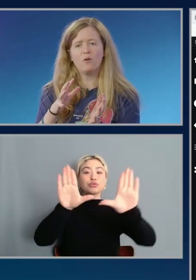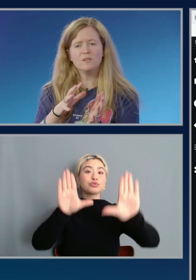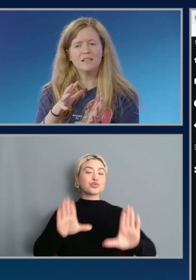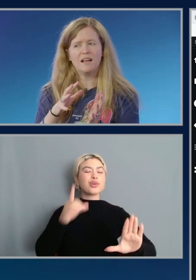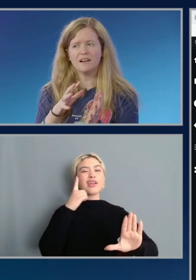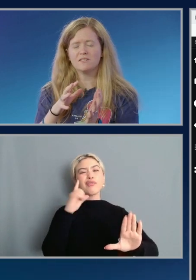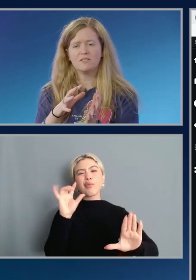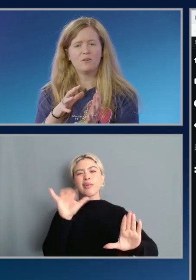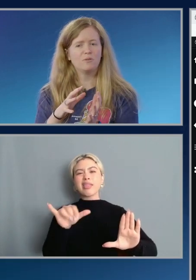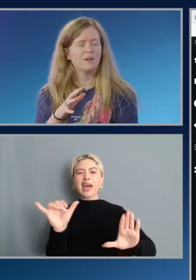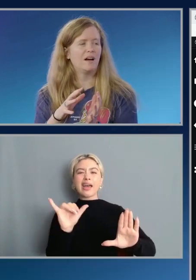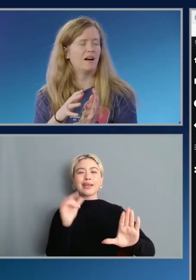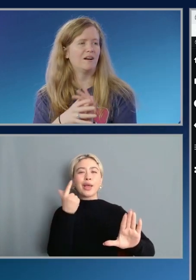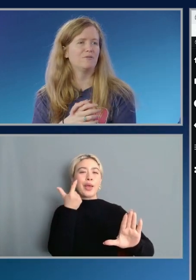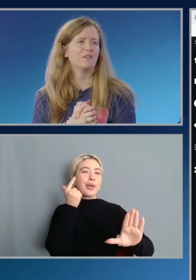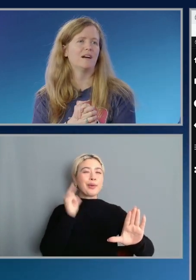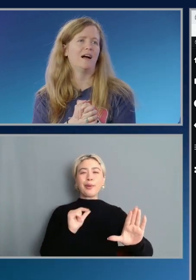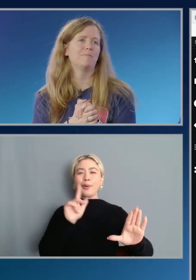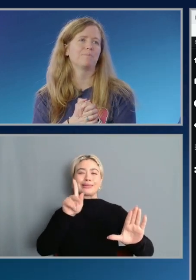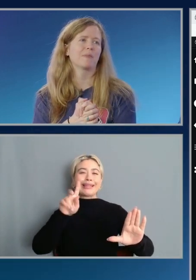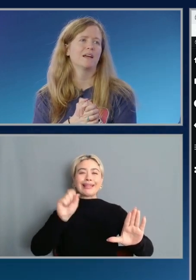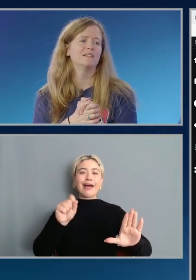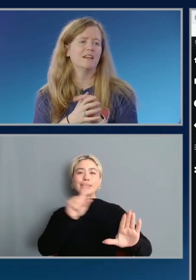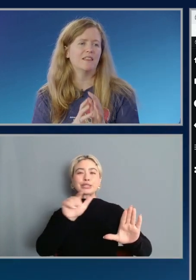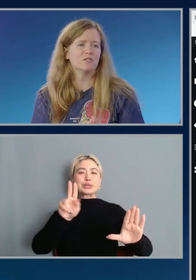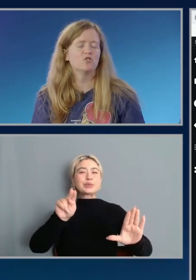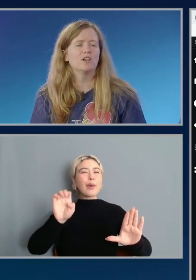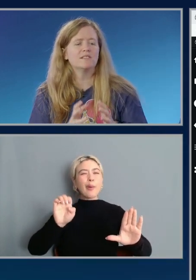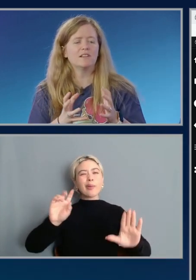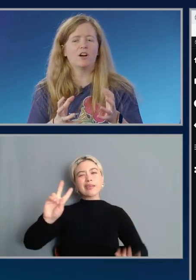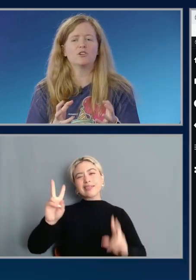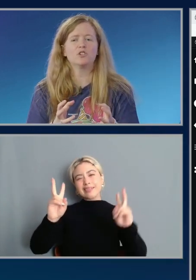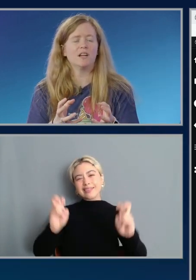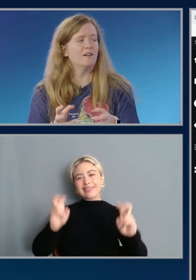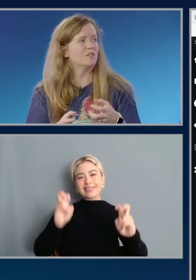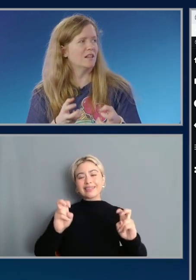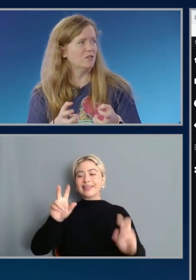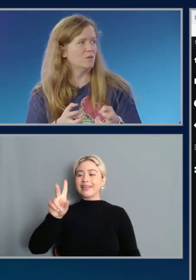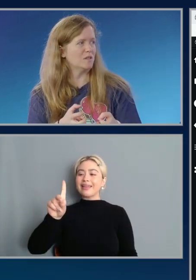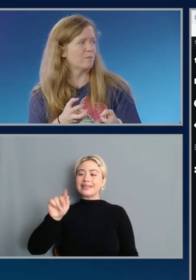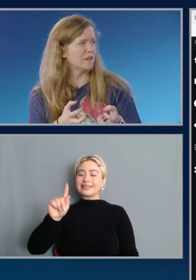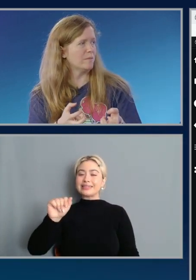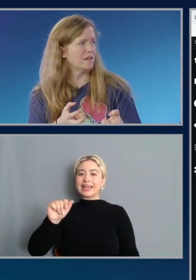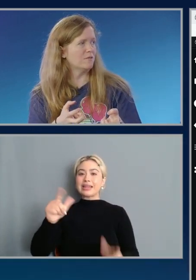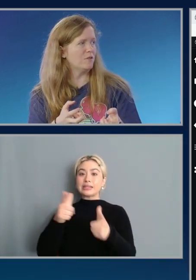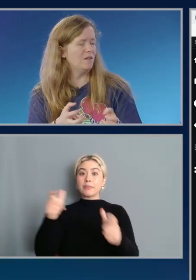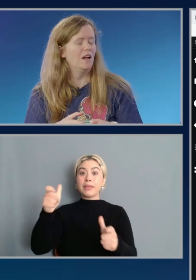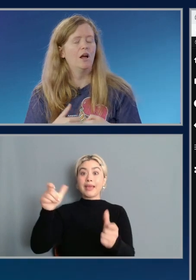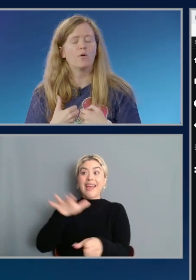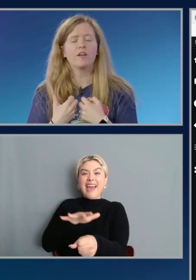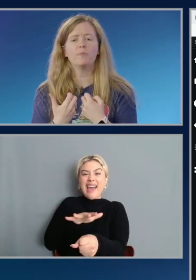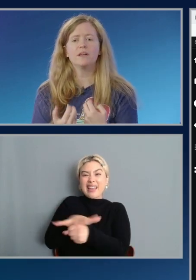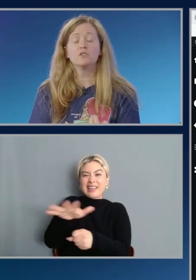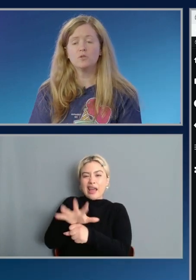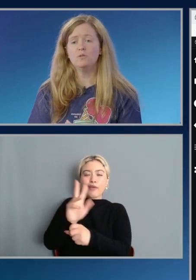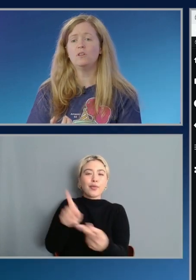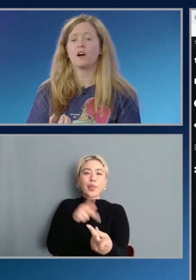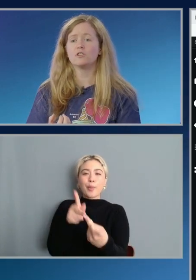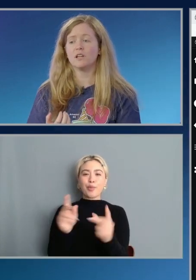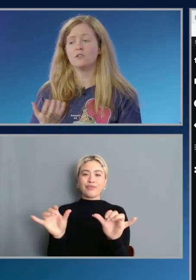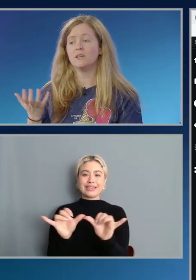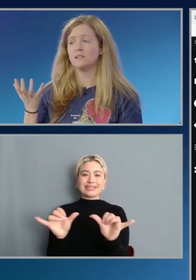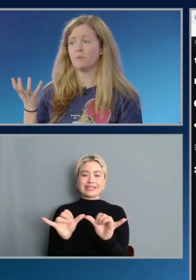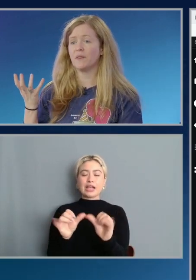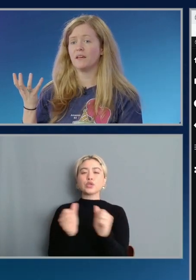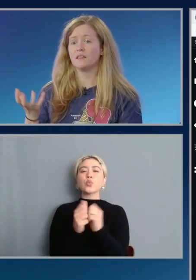like Goldilocks zone of data that's just large enough to let you do something meaningful without being too